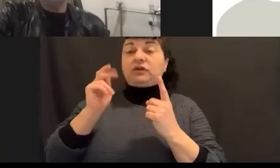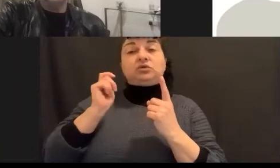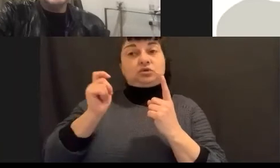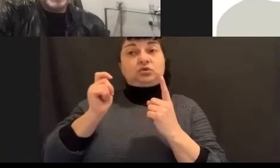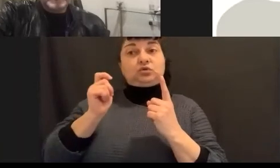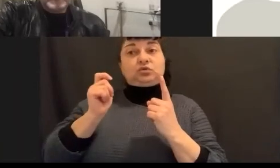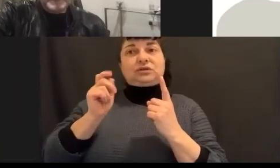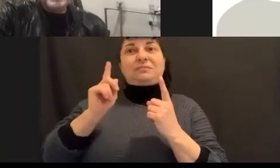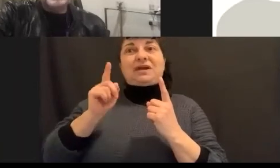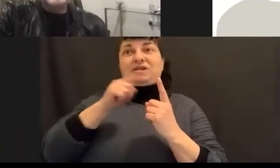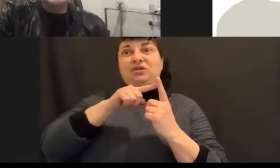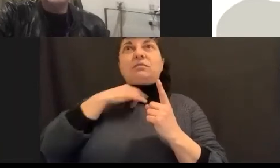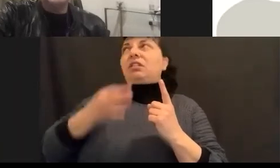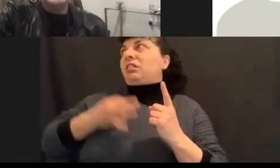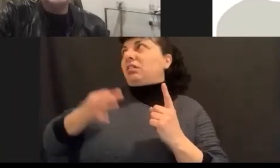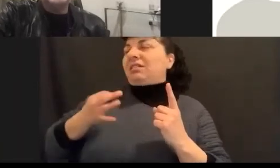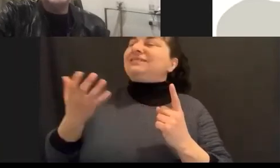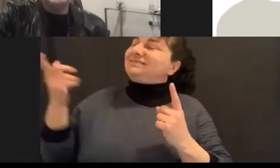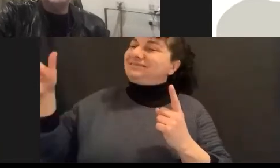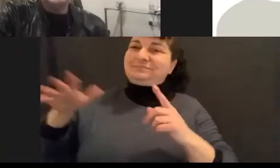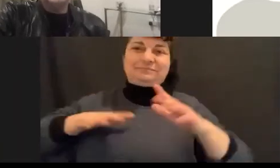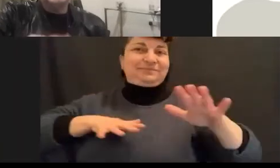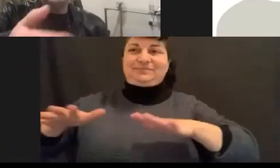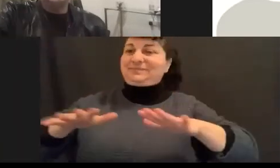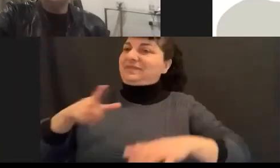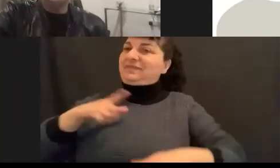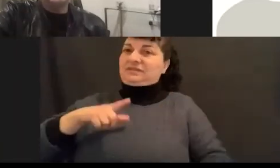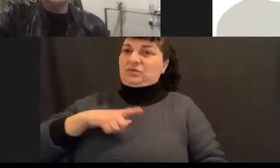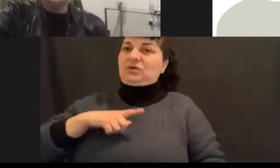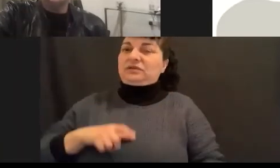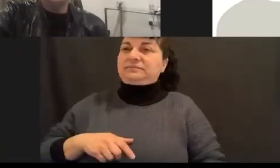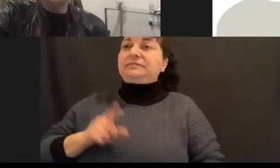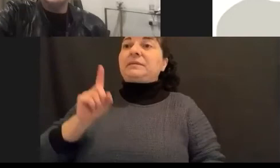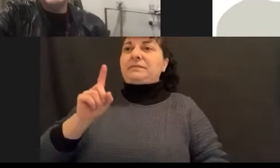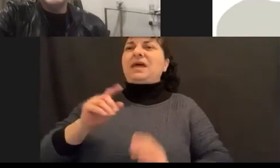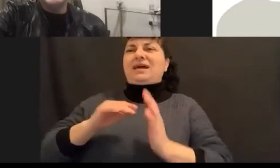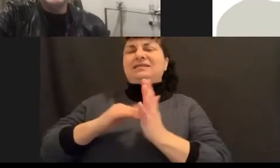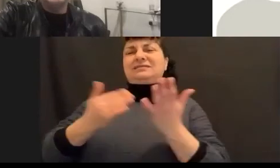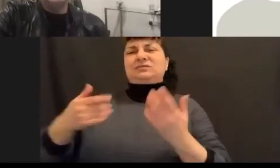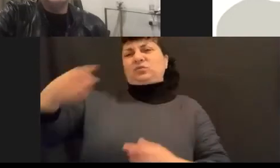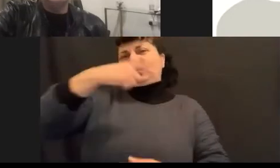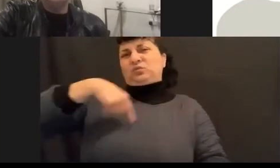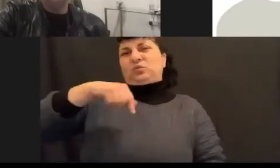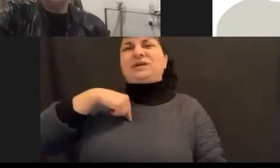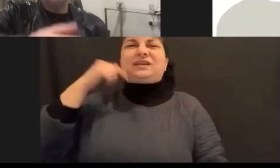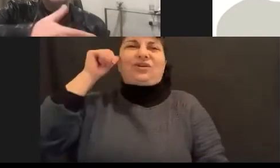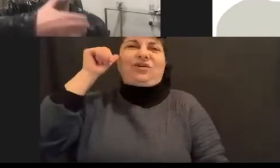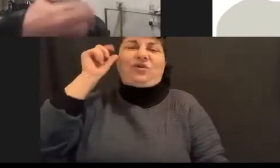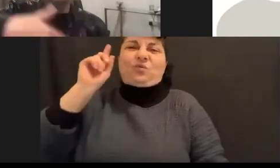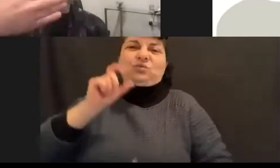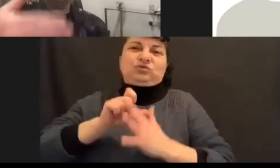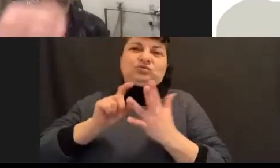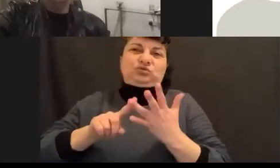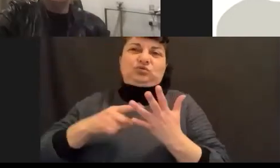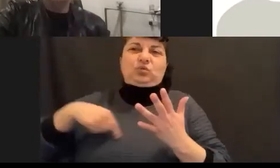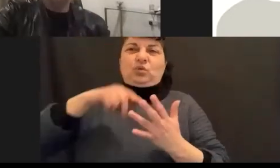you'd hope. Meanwhile, because we all know what to do and we understand what day 0 and day 0, and day 1 is, we can look